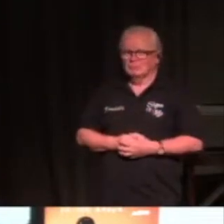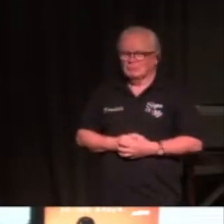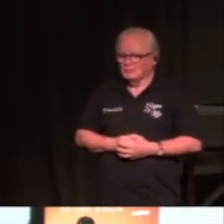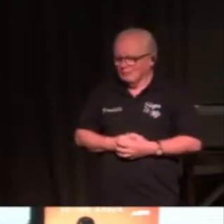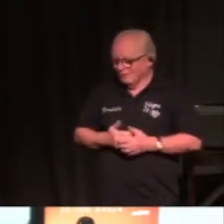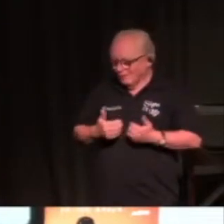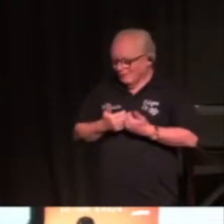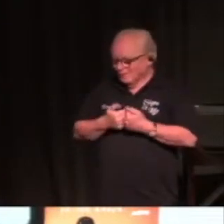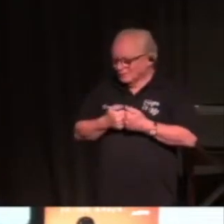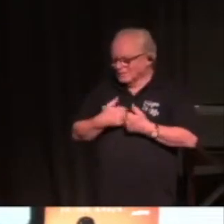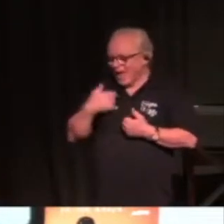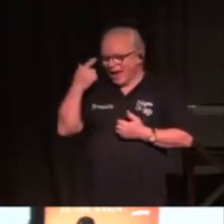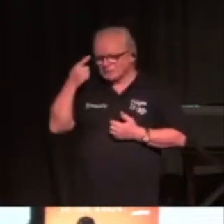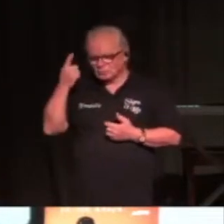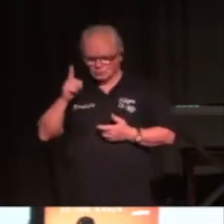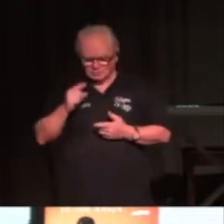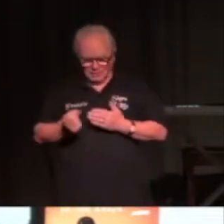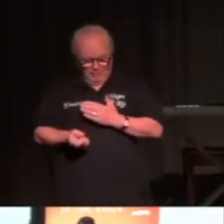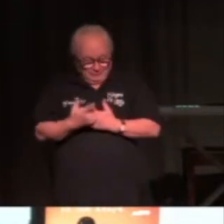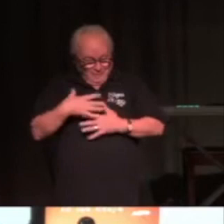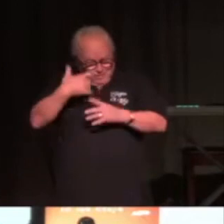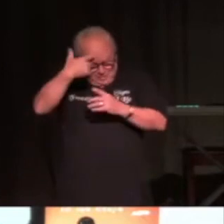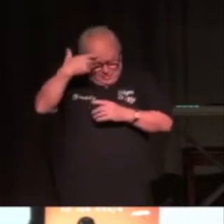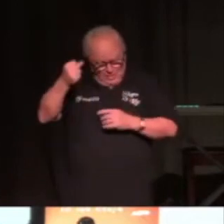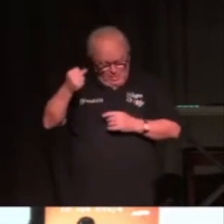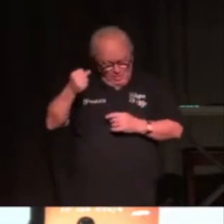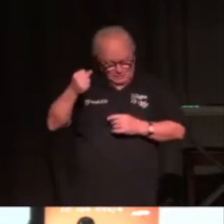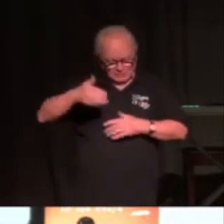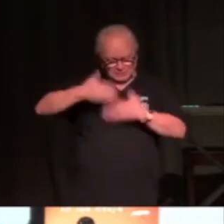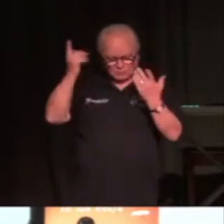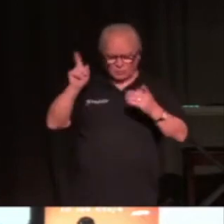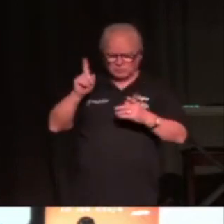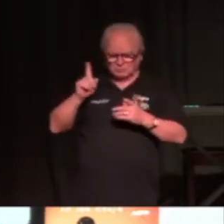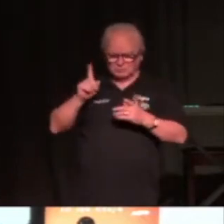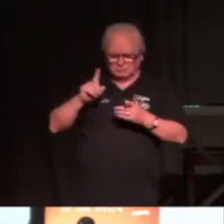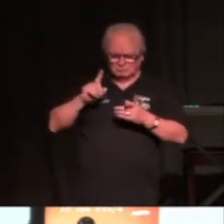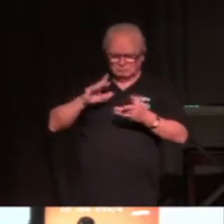And I was wondering, what was it about those days that make them sweet?